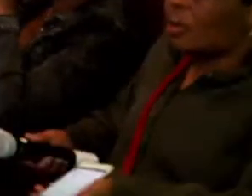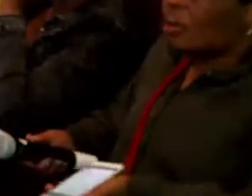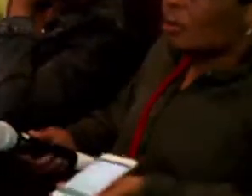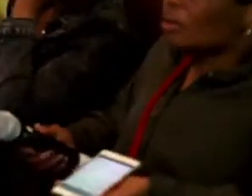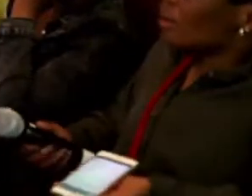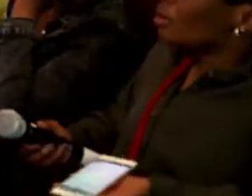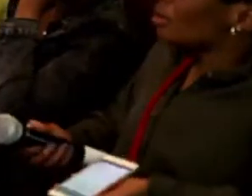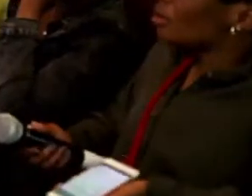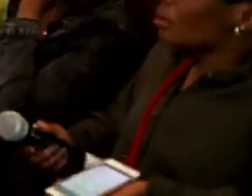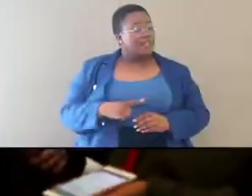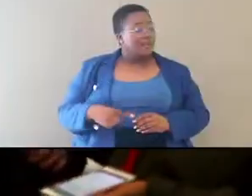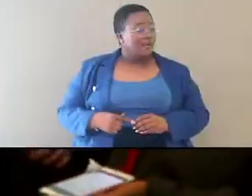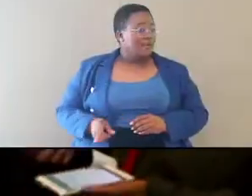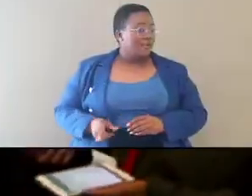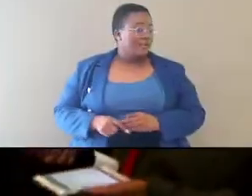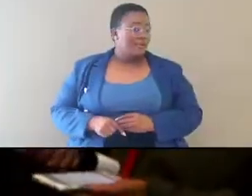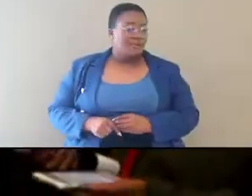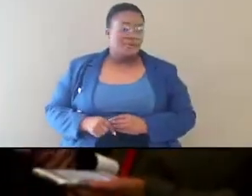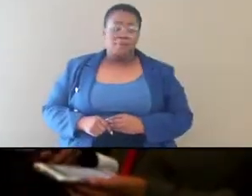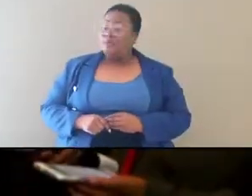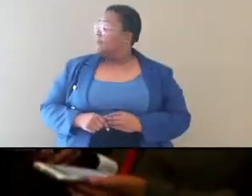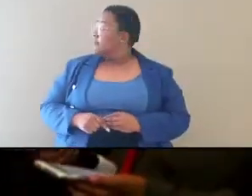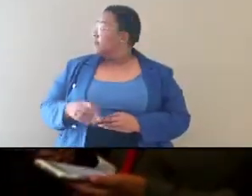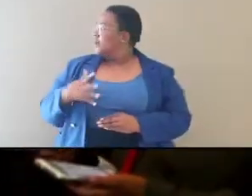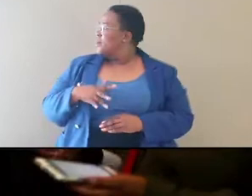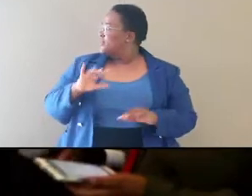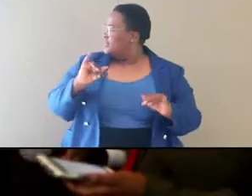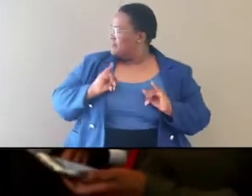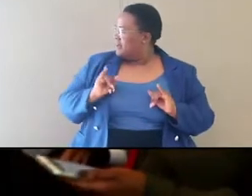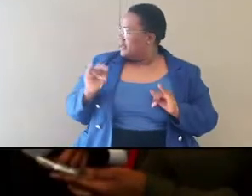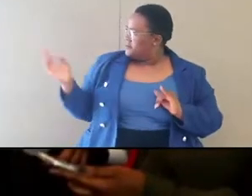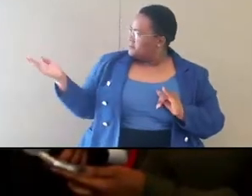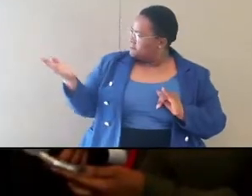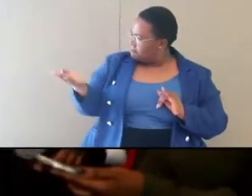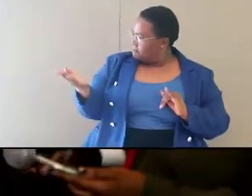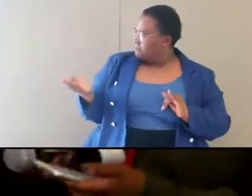Thanks, Catherine. Thanks, Paula. I would like to invite you to your seats one more time.